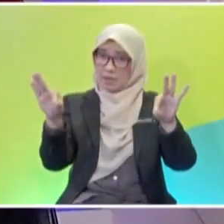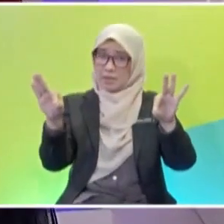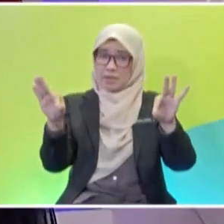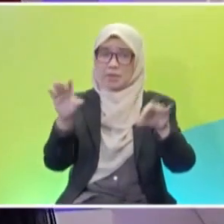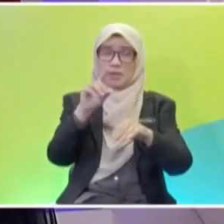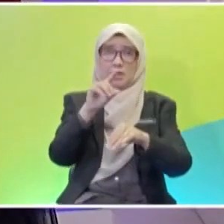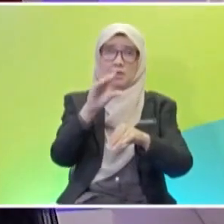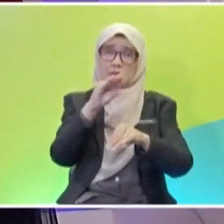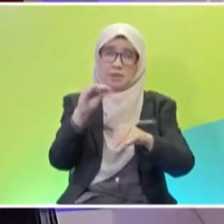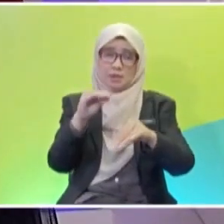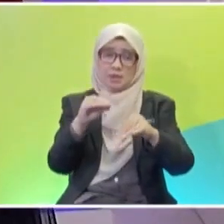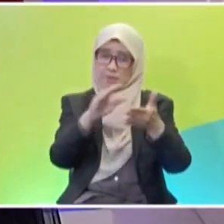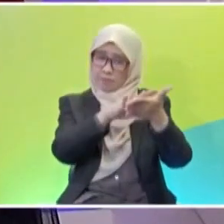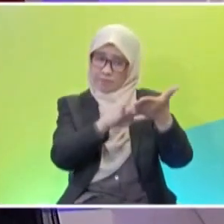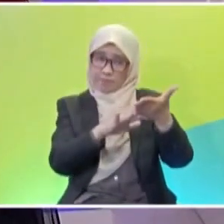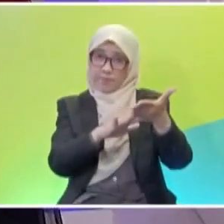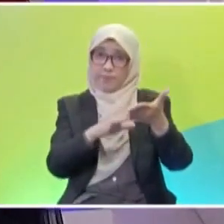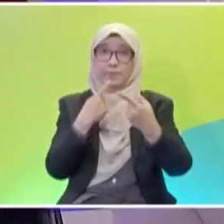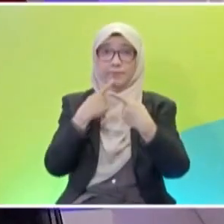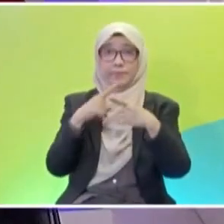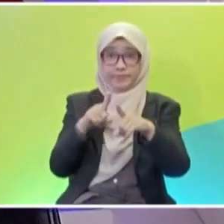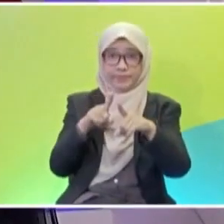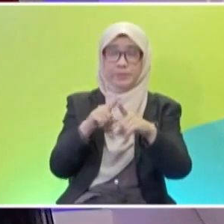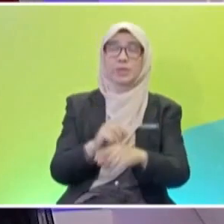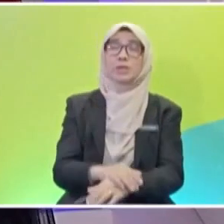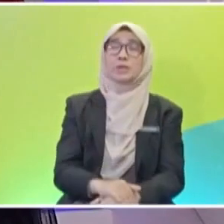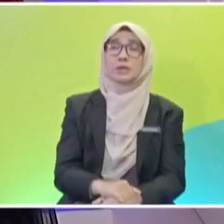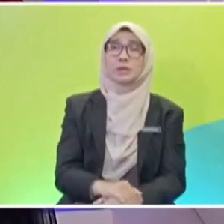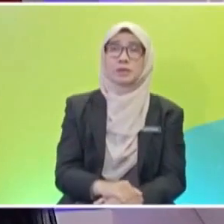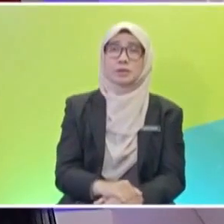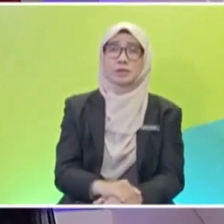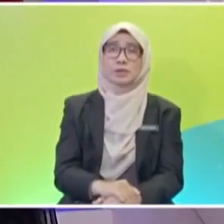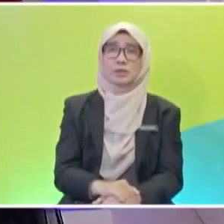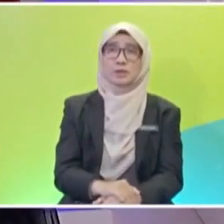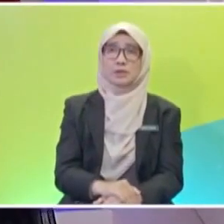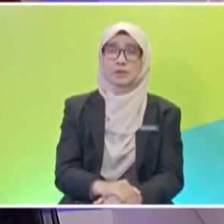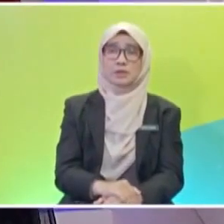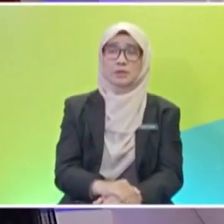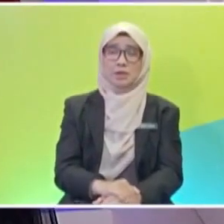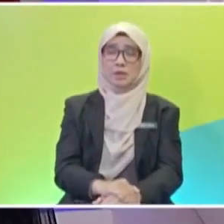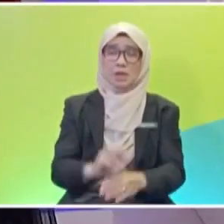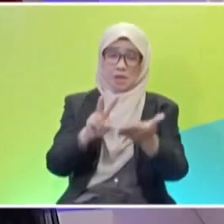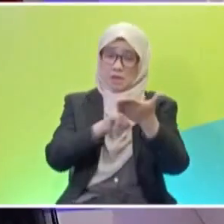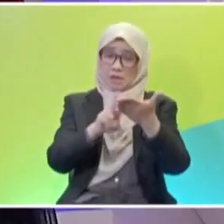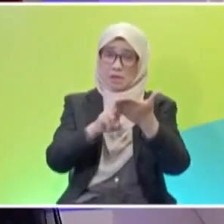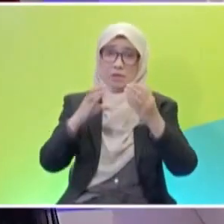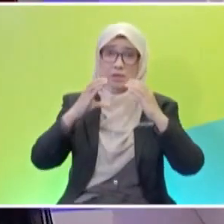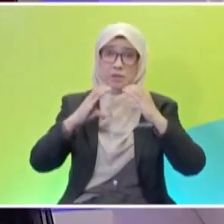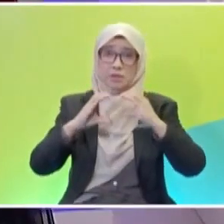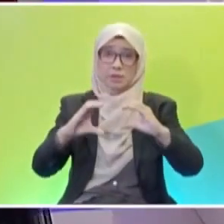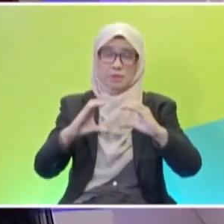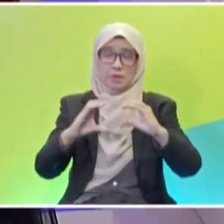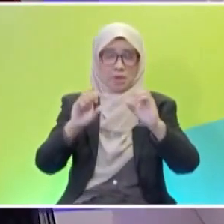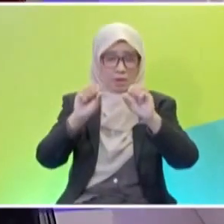first reading is usually a kind of a glossing through, reading quickly just to get a general